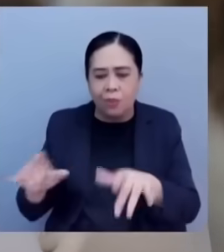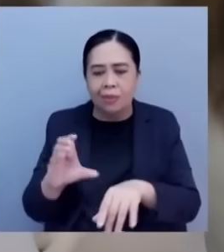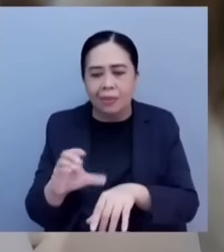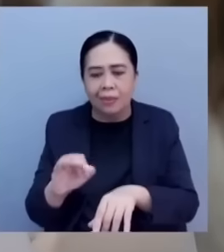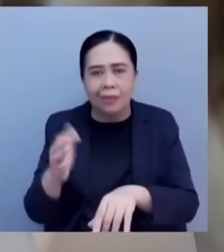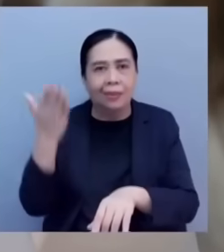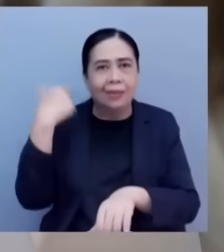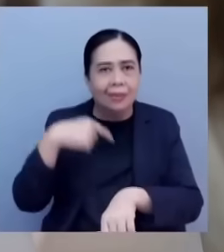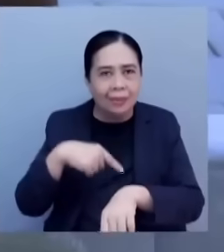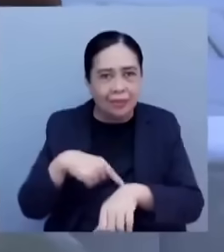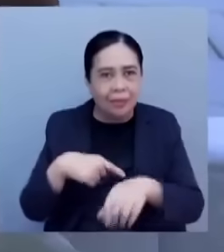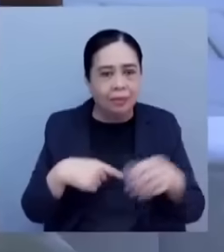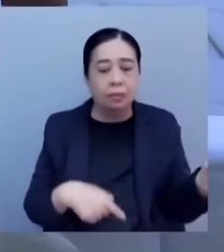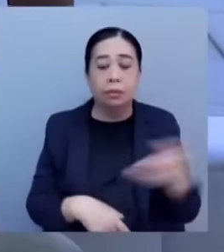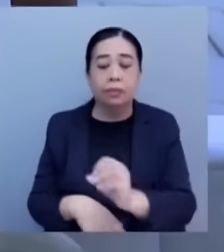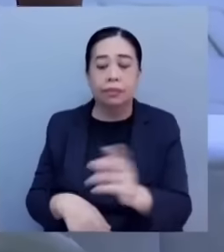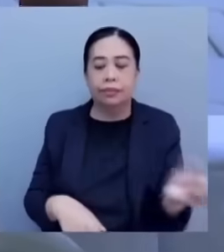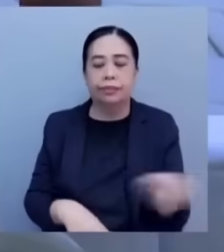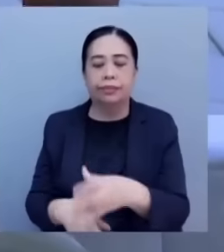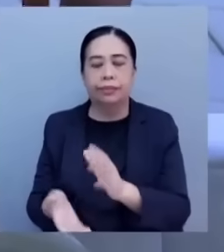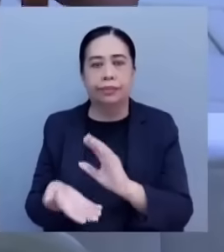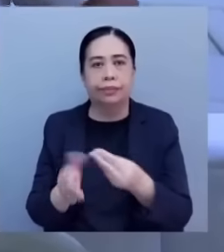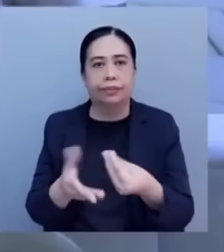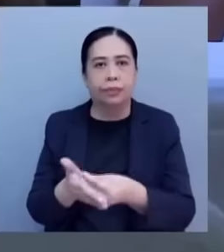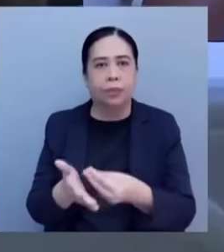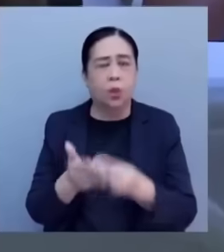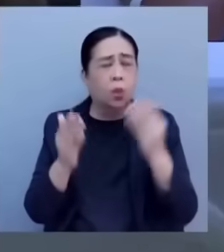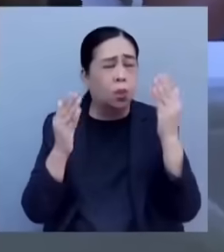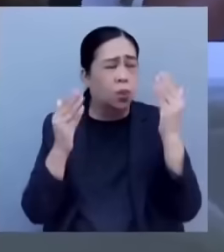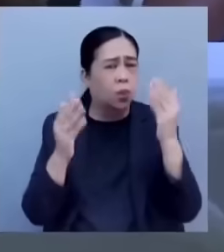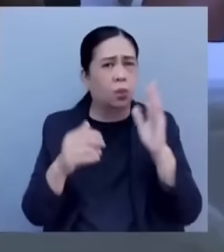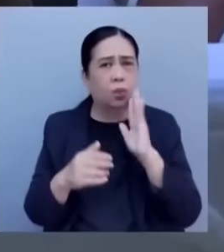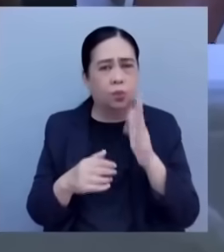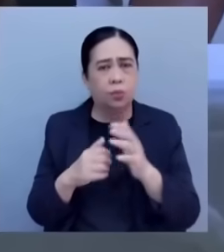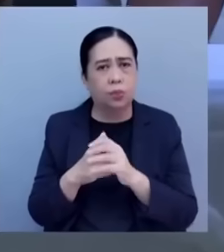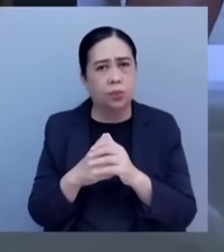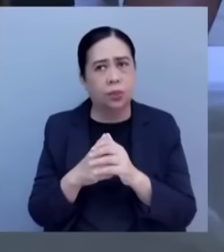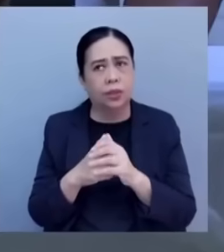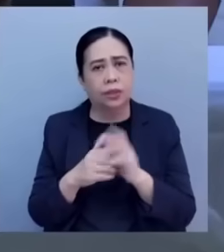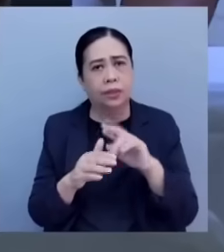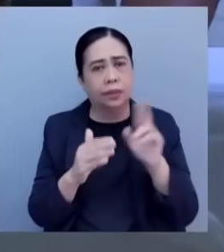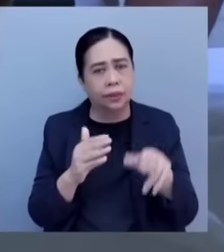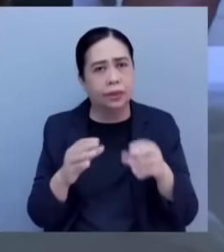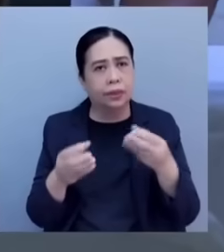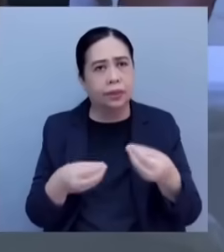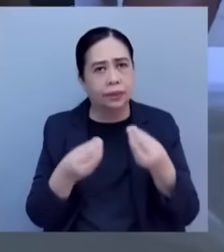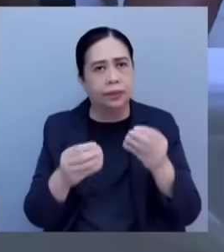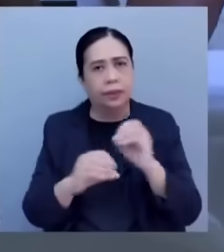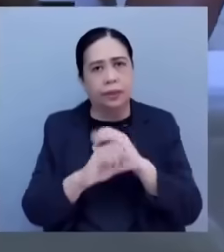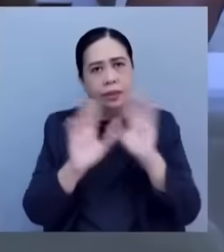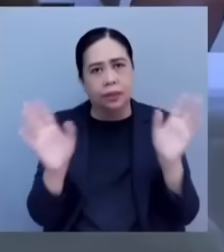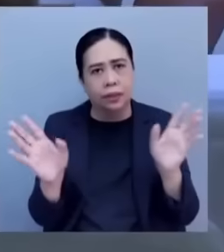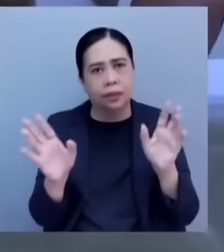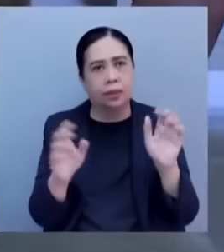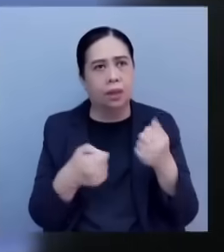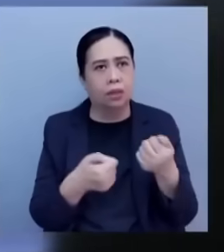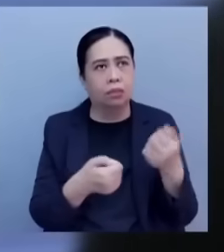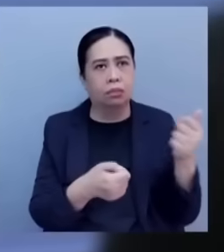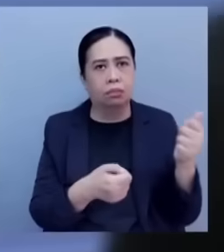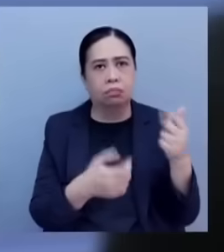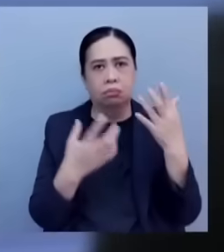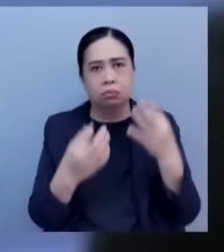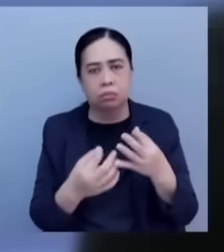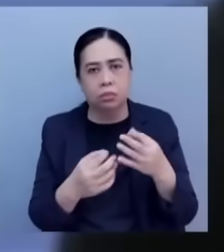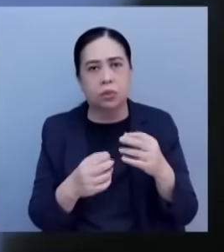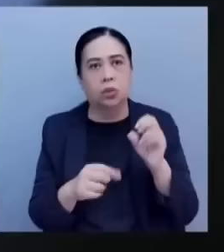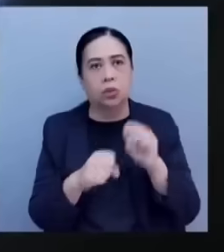We hope that the outcome of this case will offer clarity to that, and at least the door to